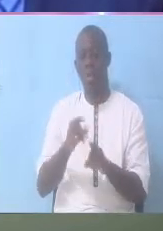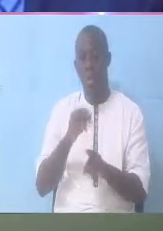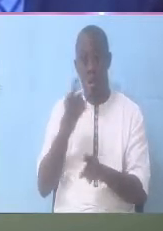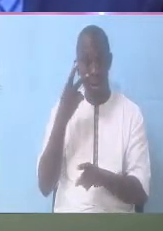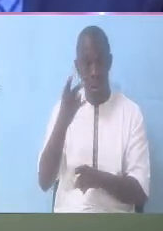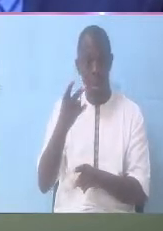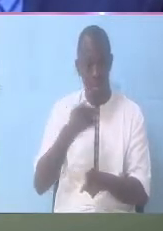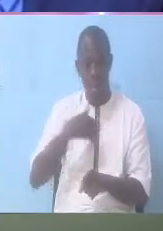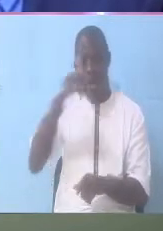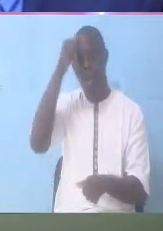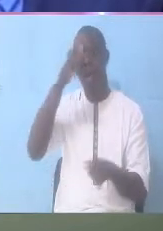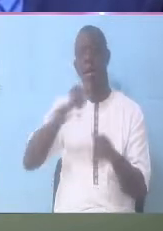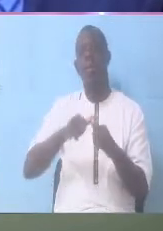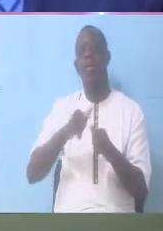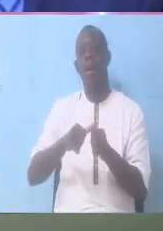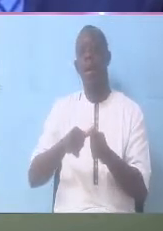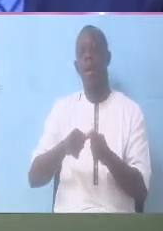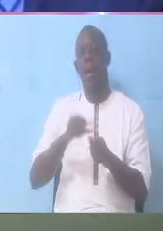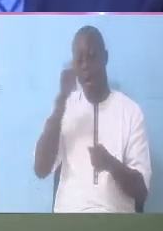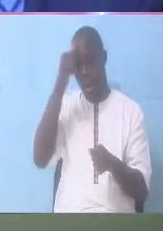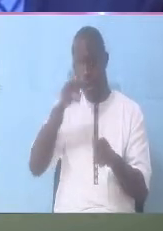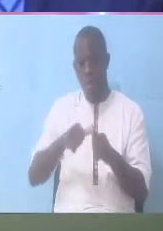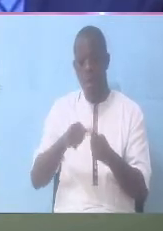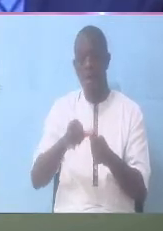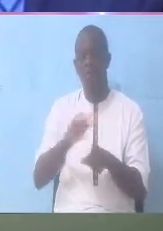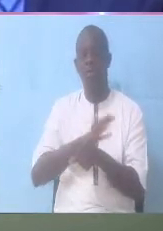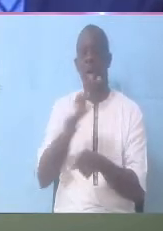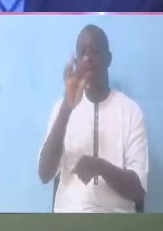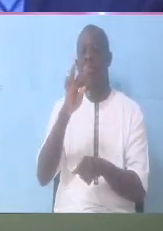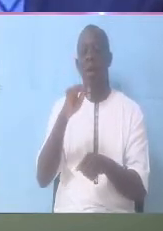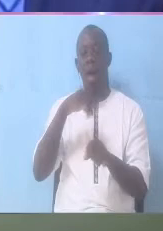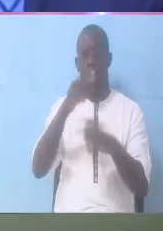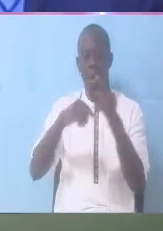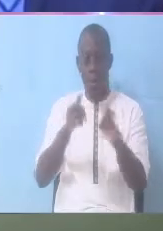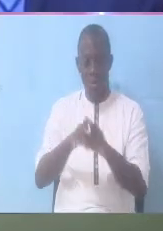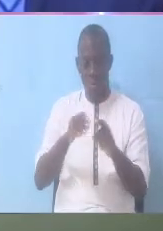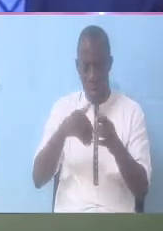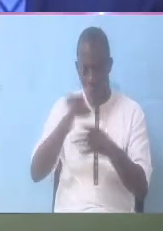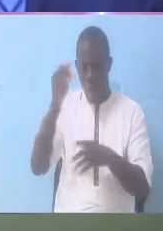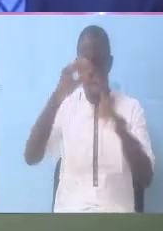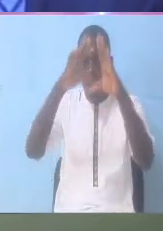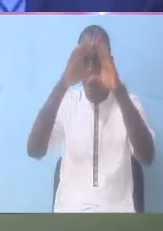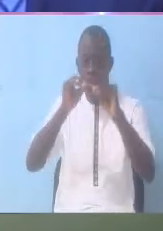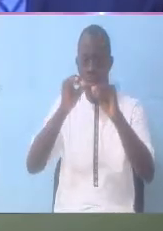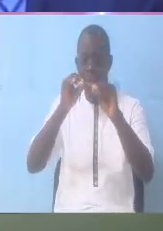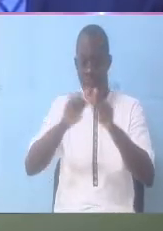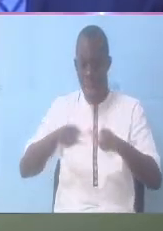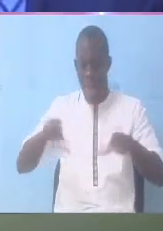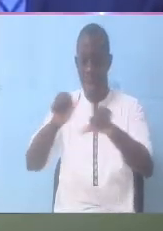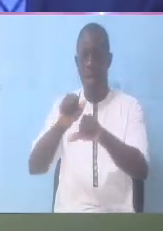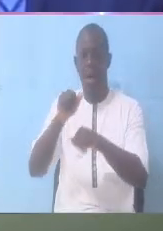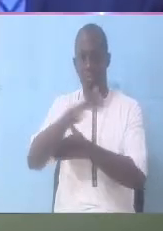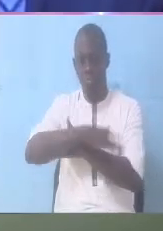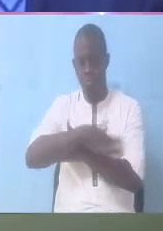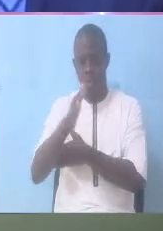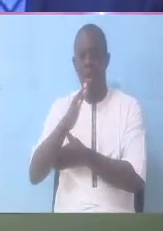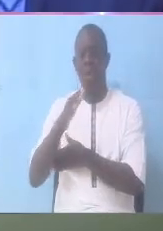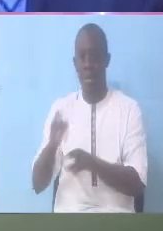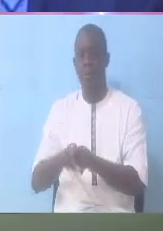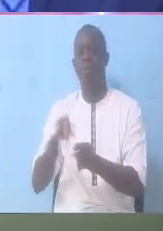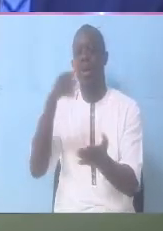You see, when you come out of the office and going into the main building at the corridor there, that's where they came to discuss